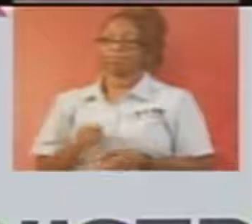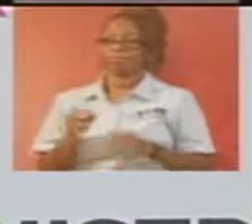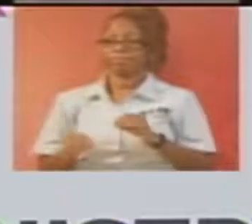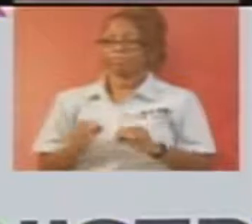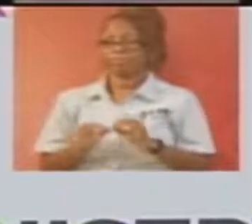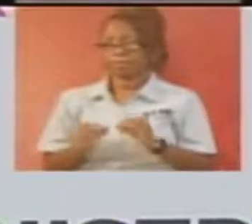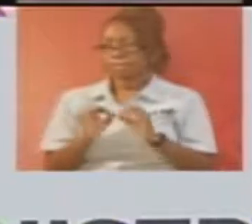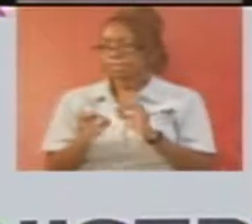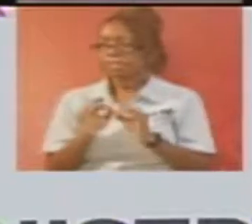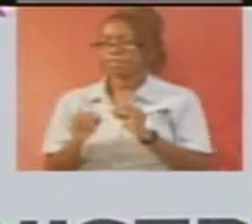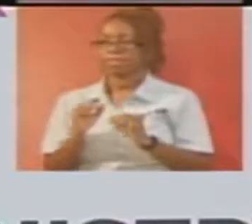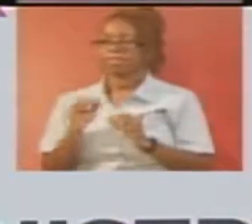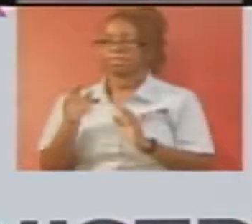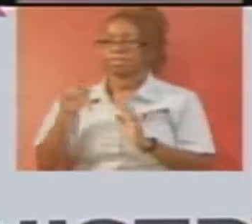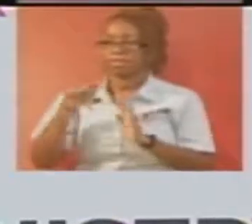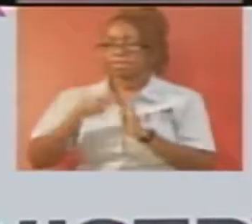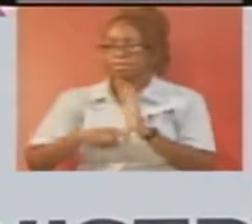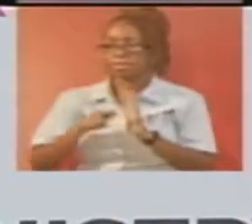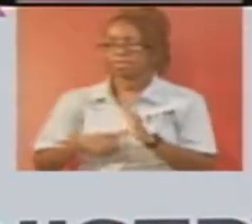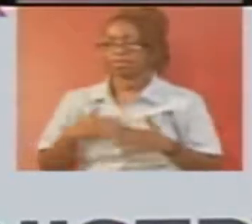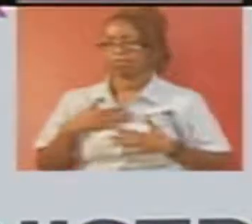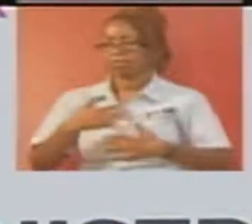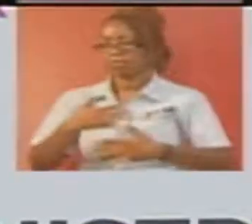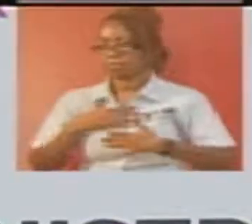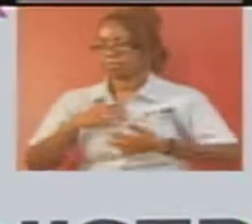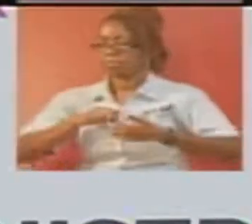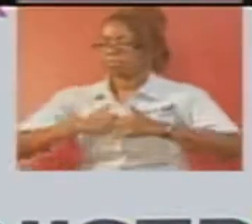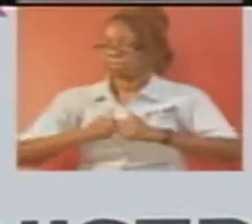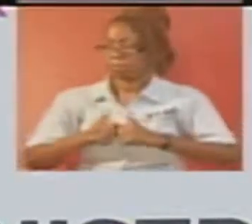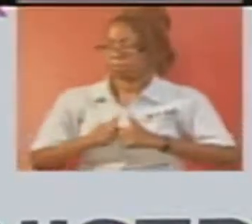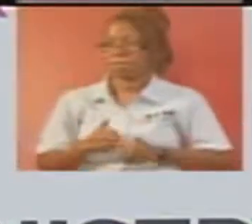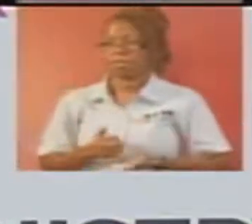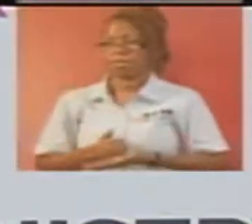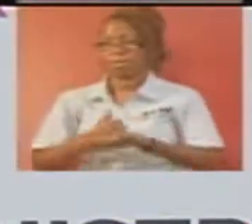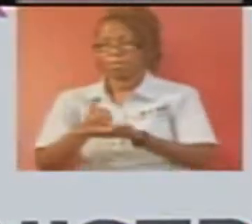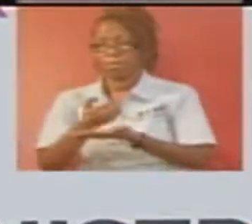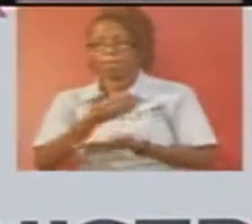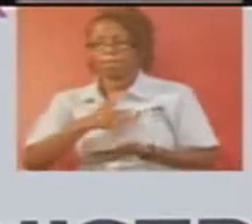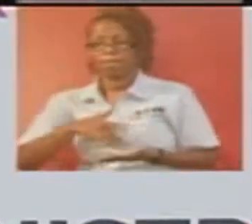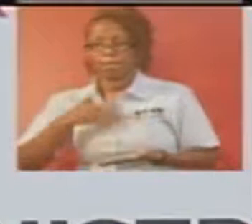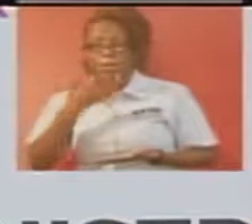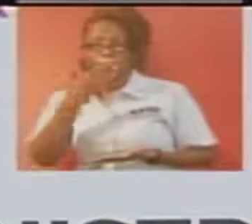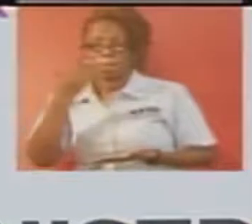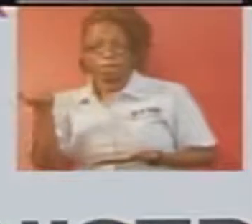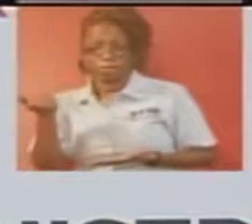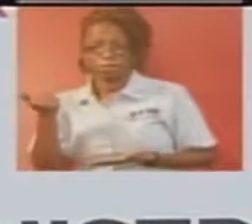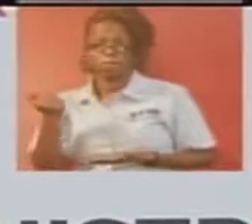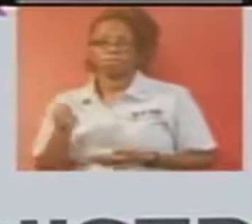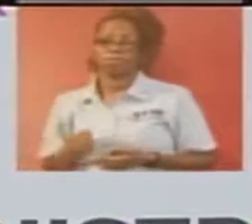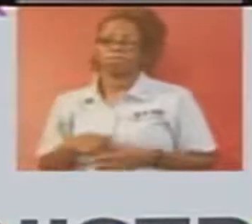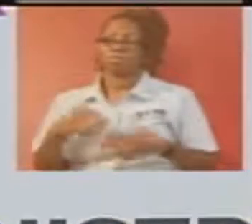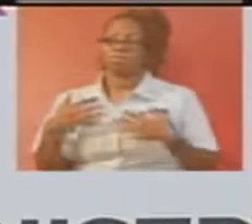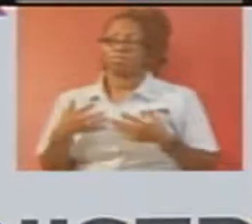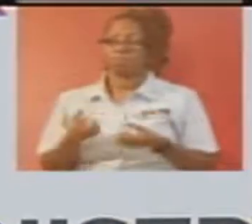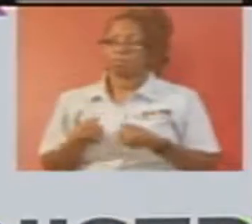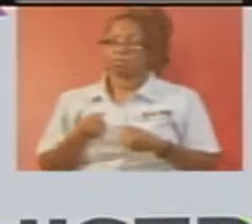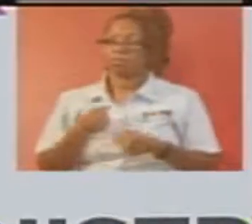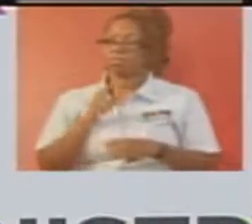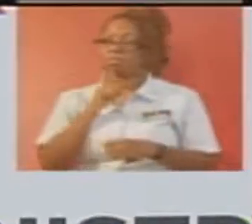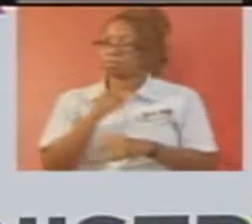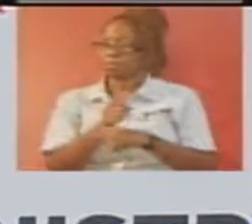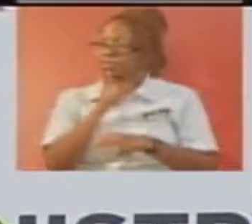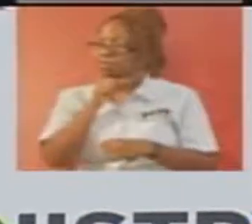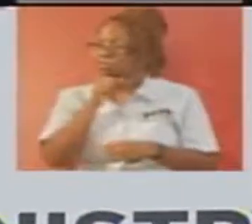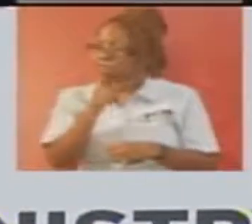the risk of spread within the institutions. So we want to leave that message uppermost in persons' minds. We have